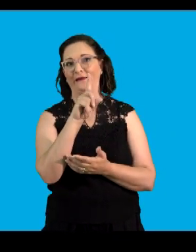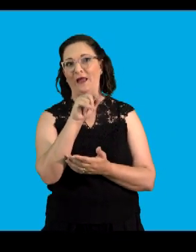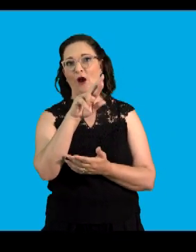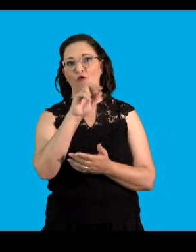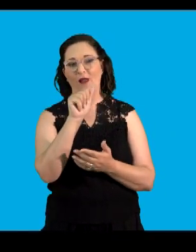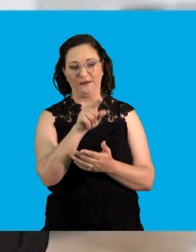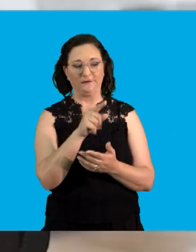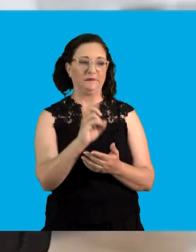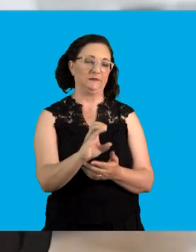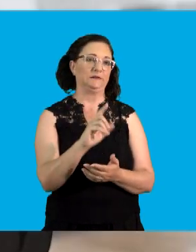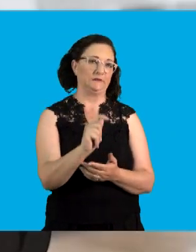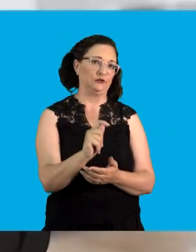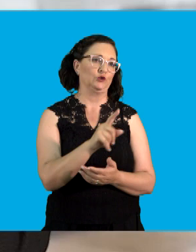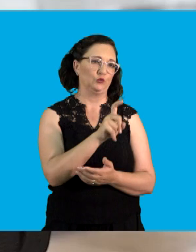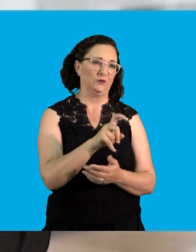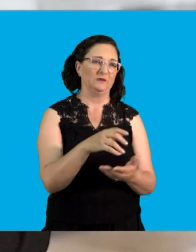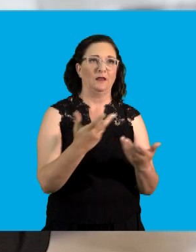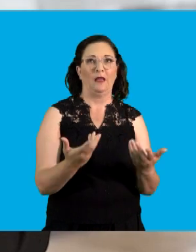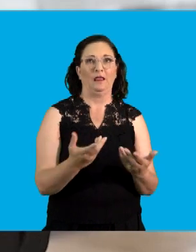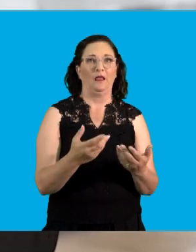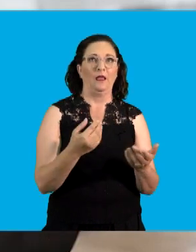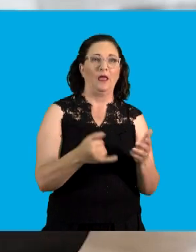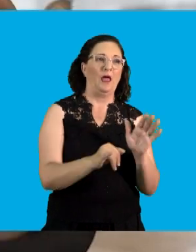that? You'll have questions like identifying,